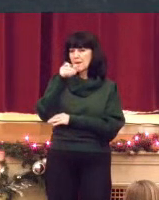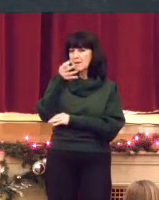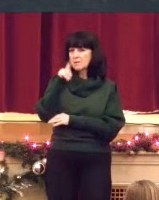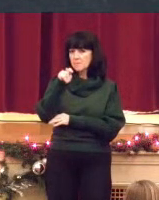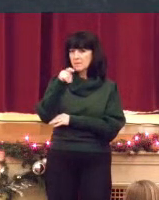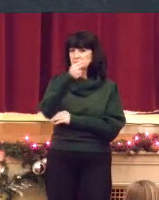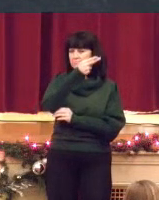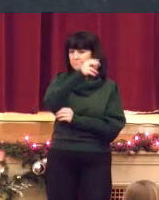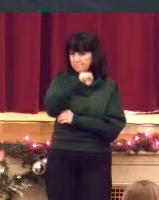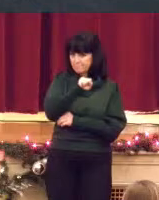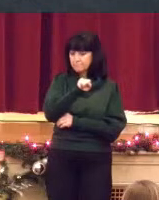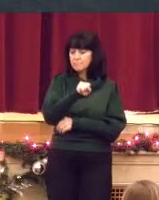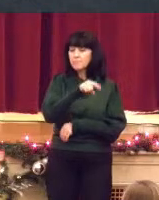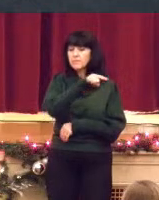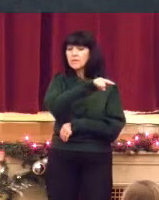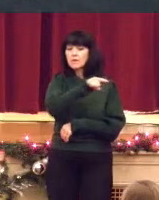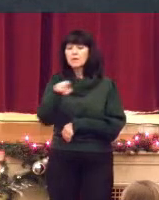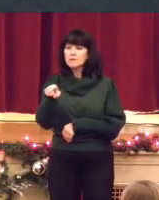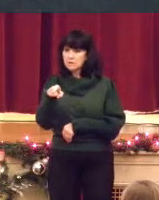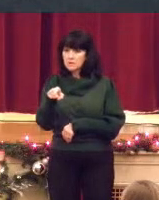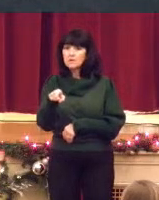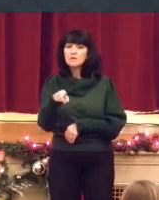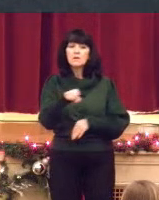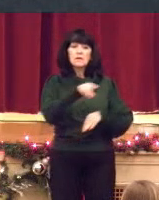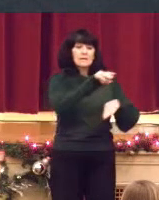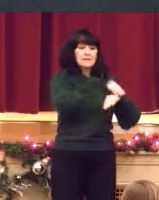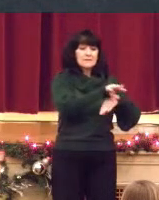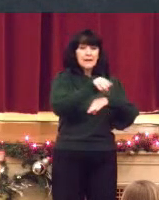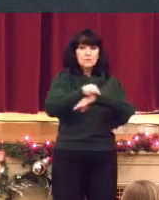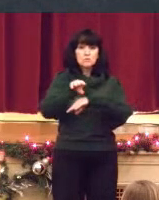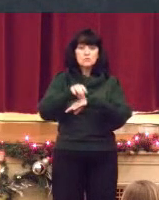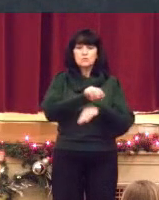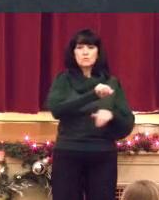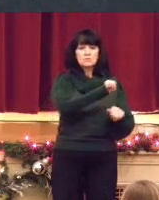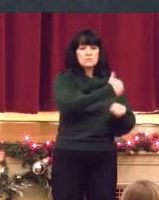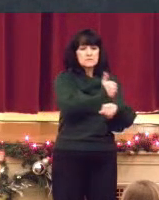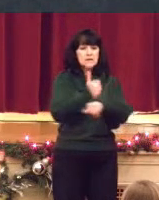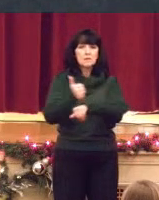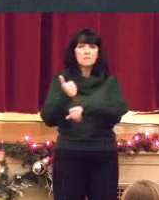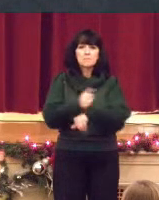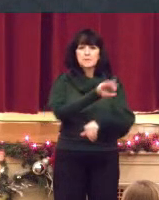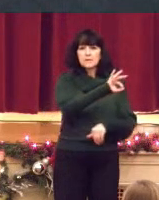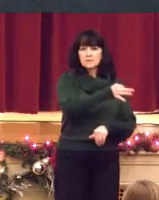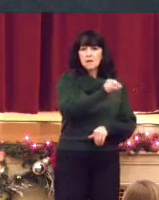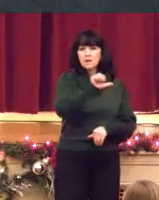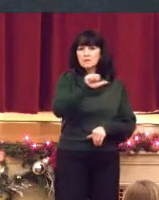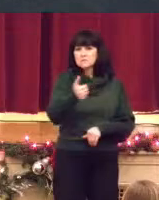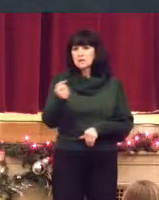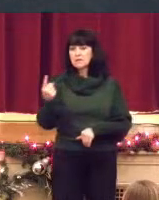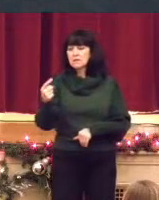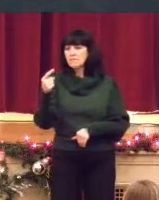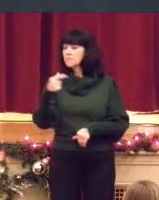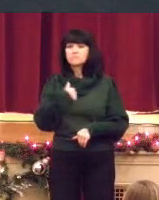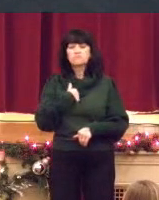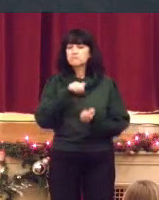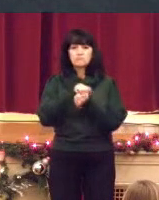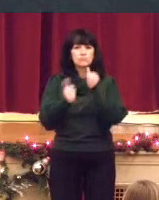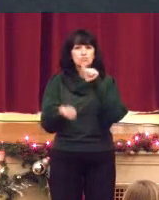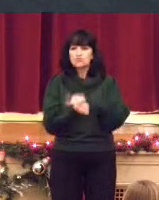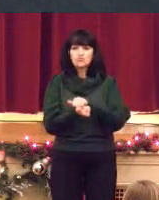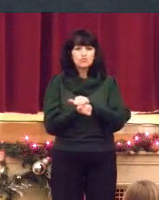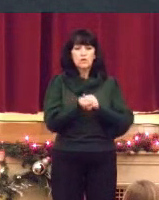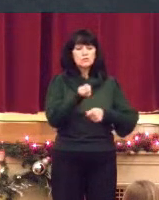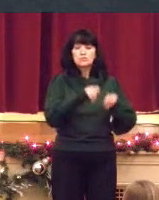grade, so that one counselor had 9th, 10th, 11th, 12th. I changed it to do it by alphabet. I did that so that we could build